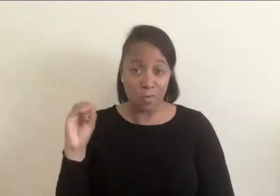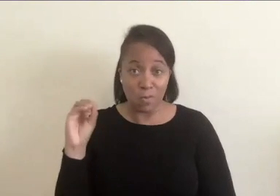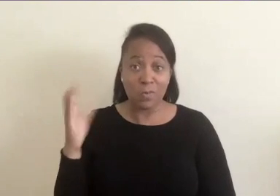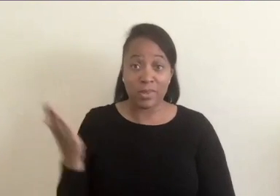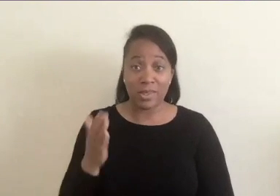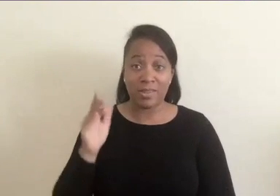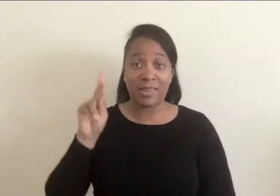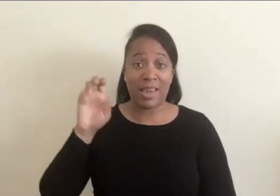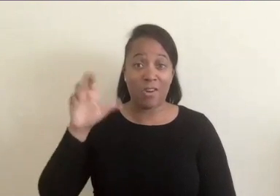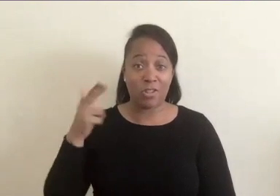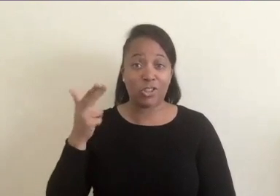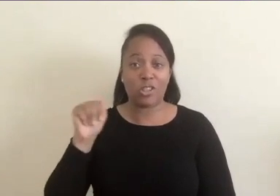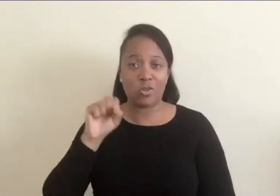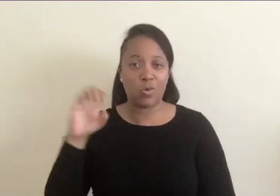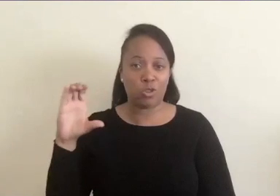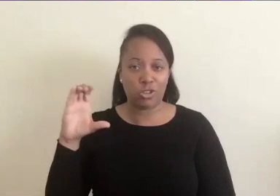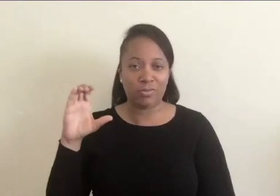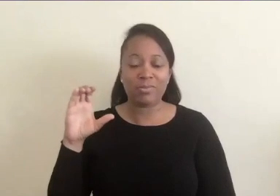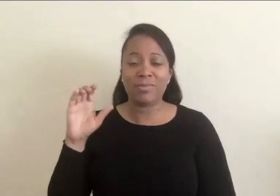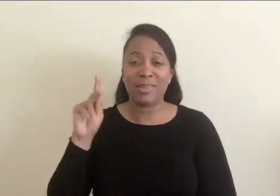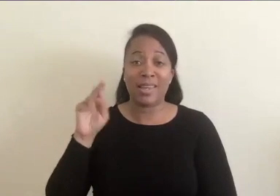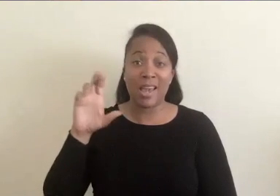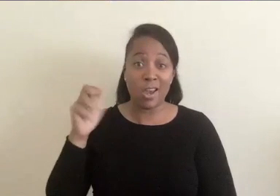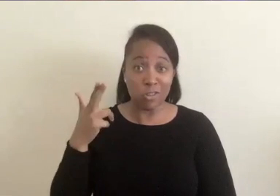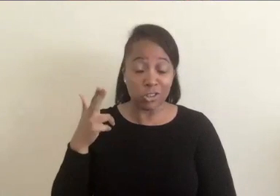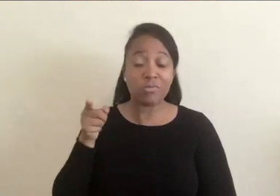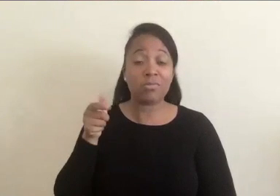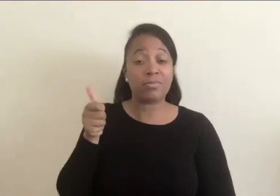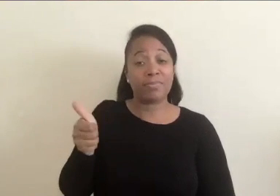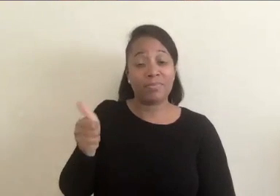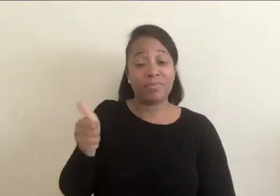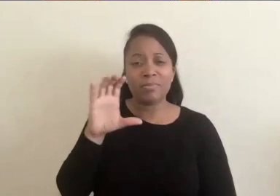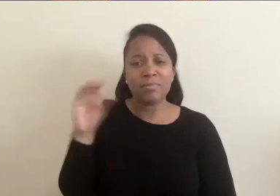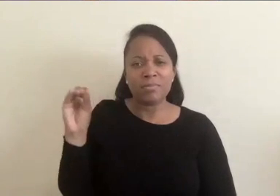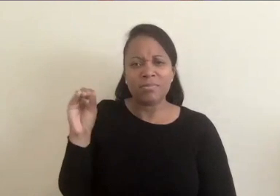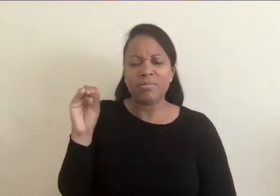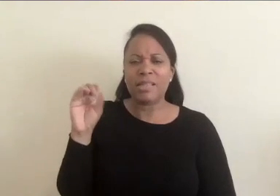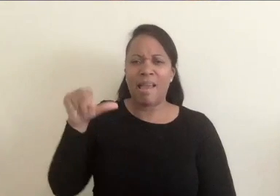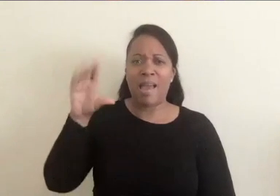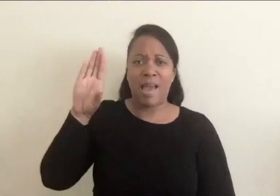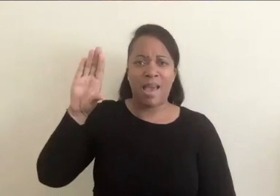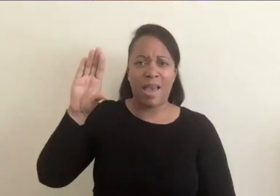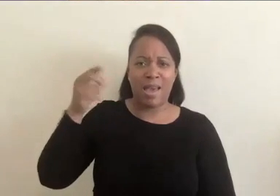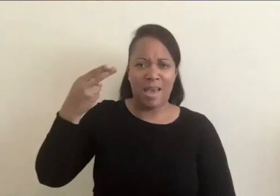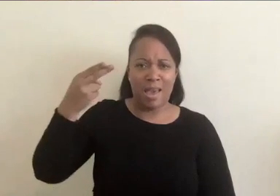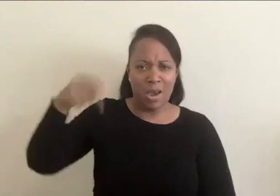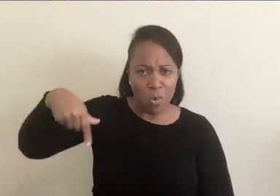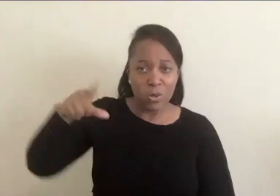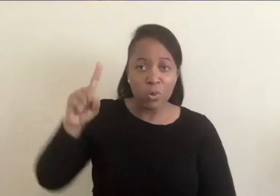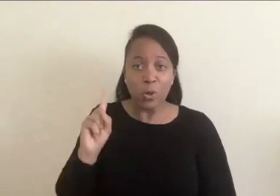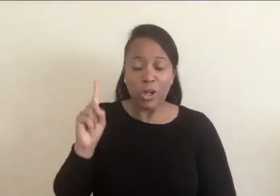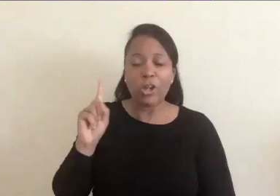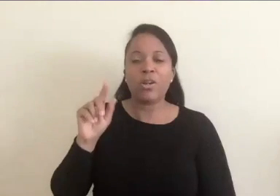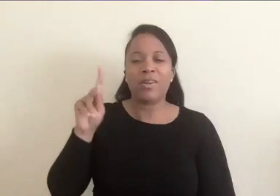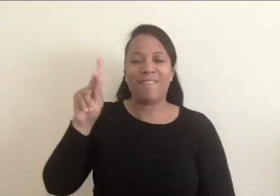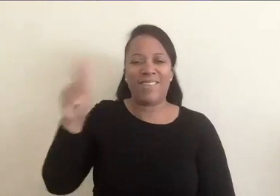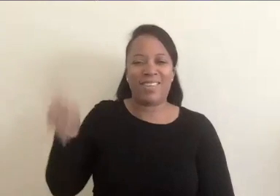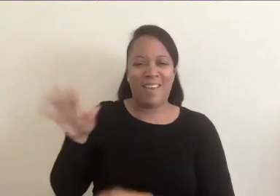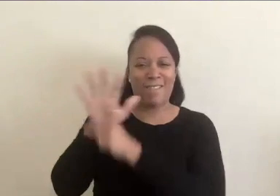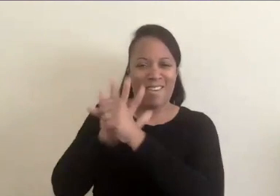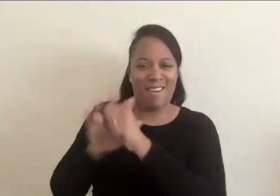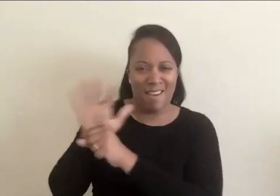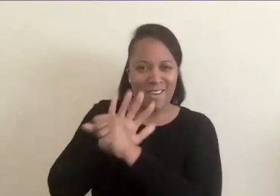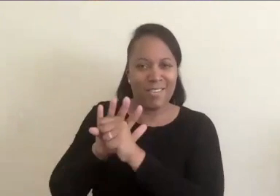Executive Officer at Carish and Associates. Now, Carish is a company that's headquartered out of the greater